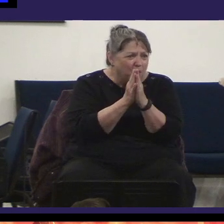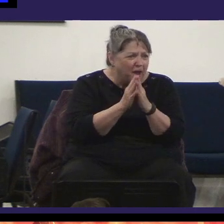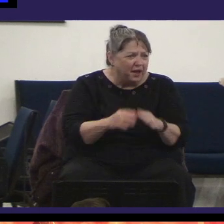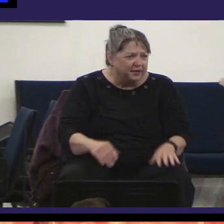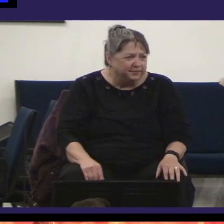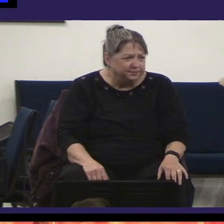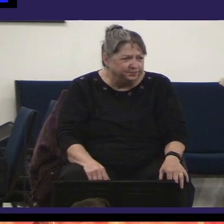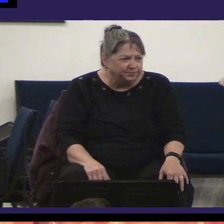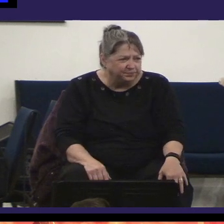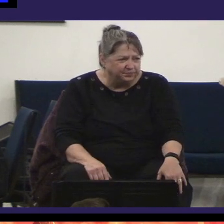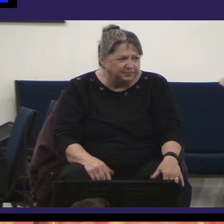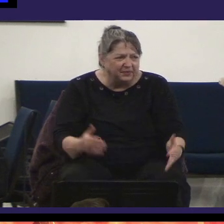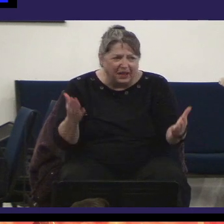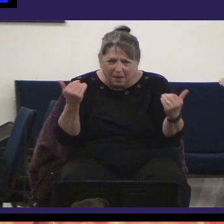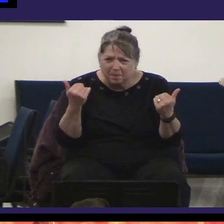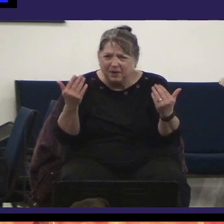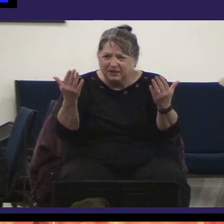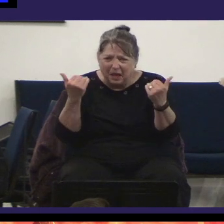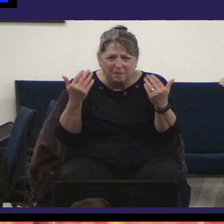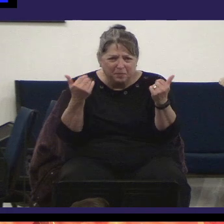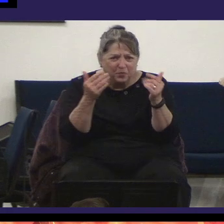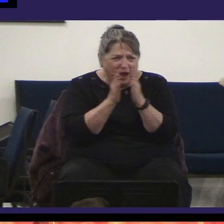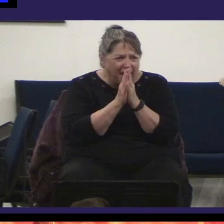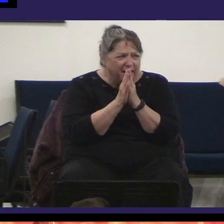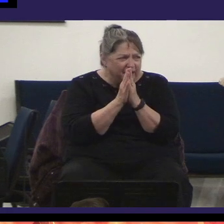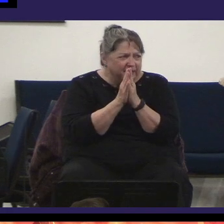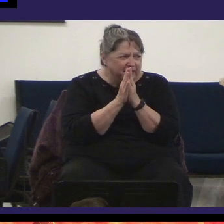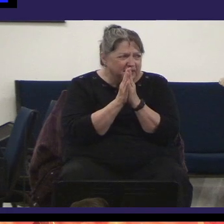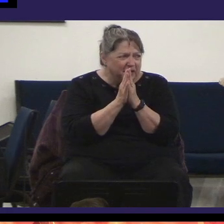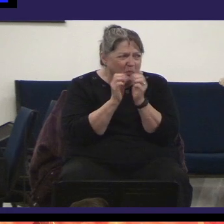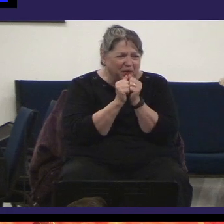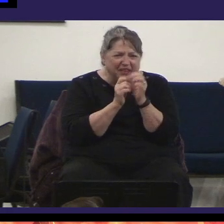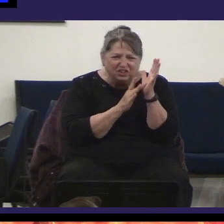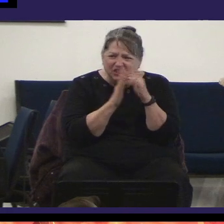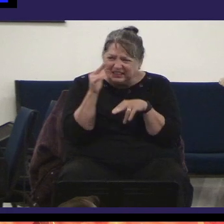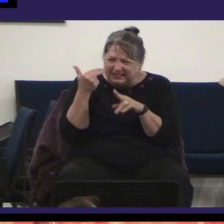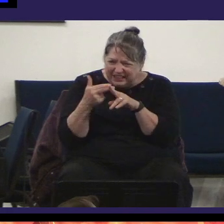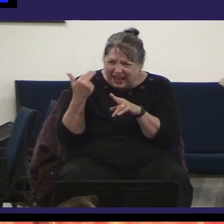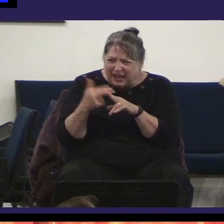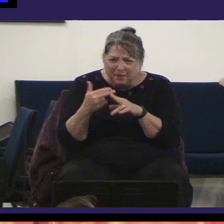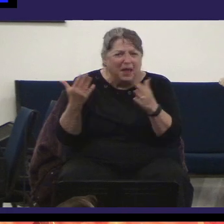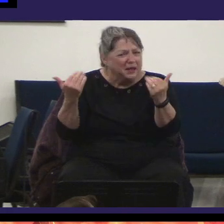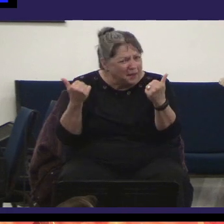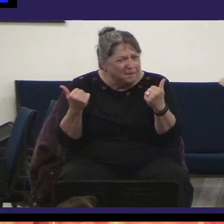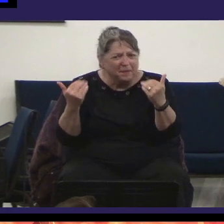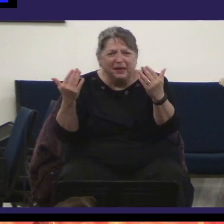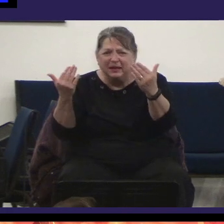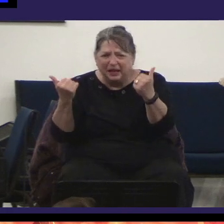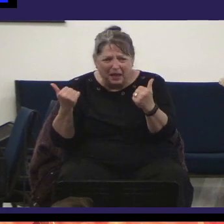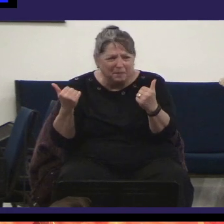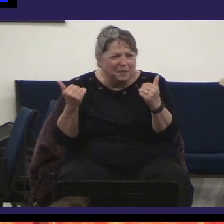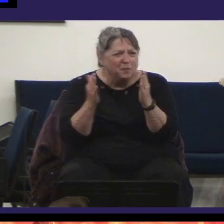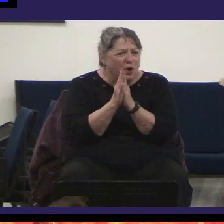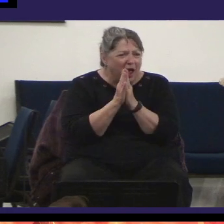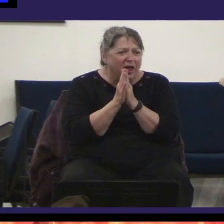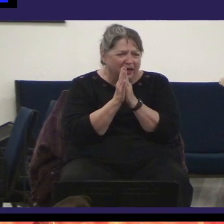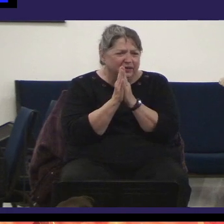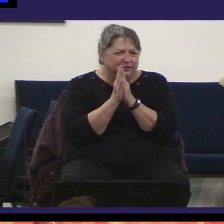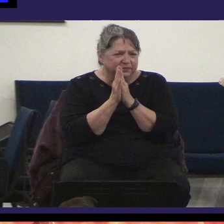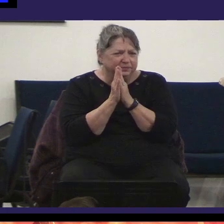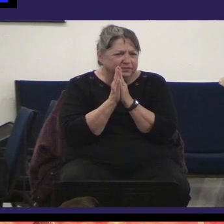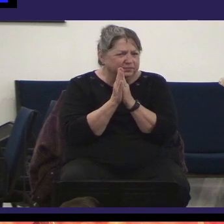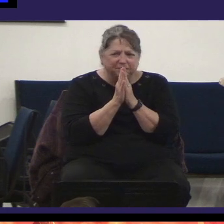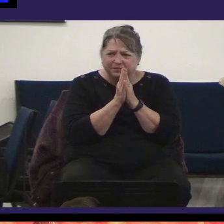prayer. Please, someone come alongside them. In the name of Jesus. Just come alongside them and pray for them.